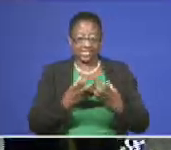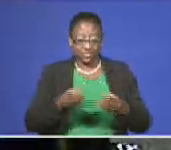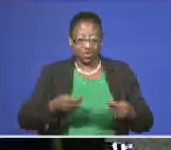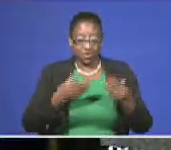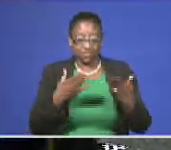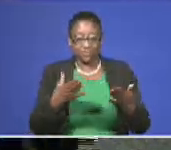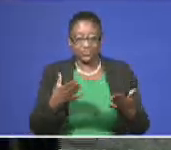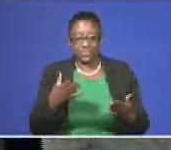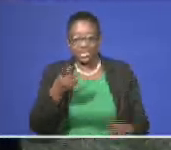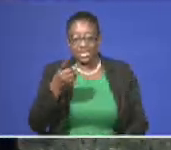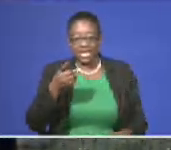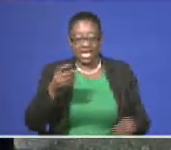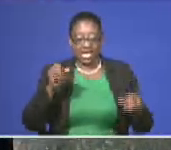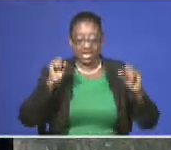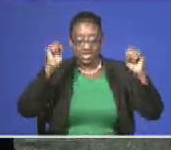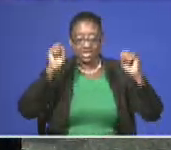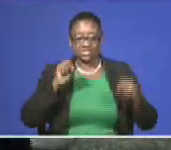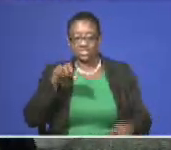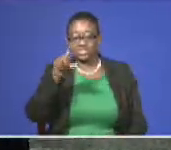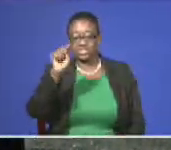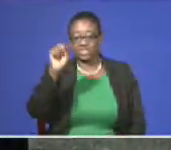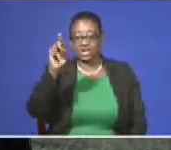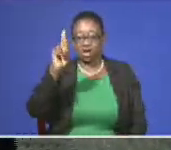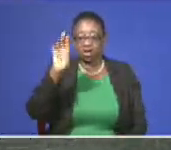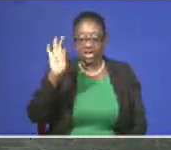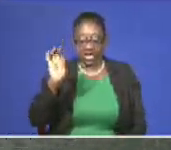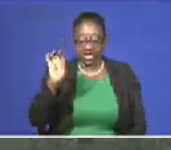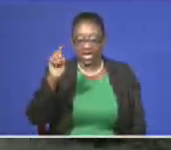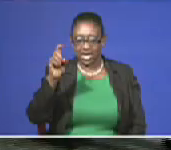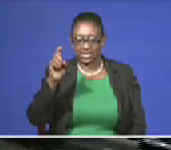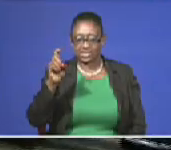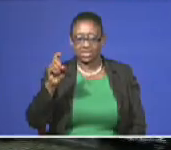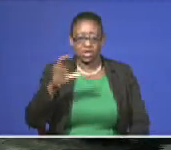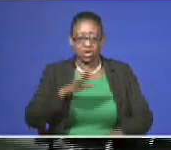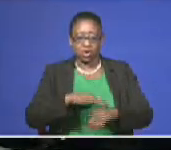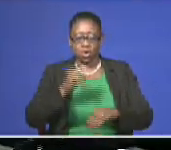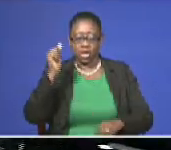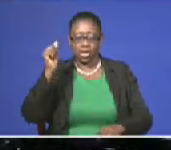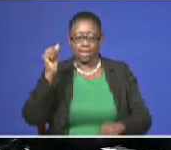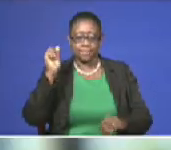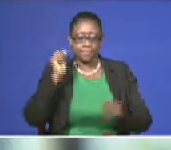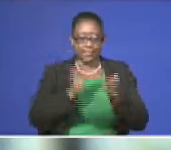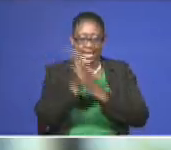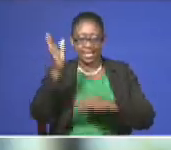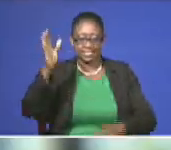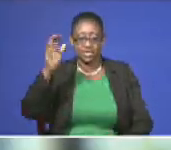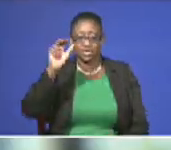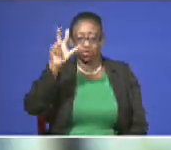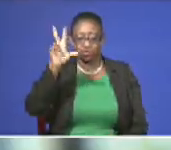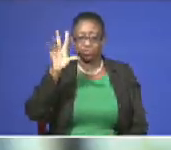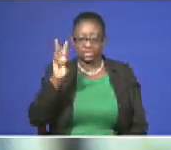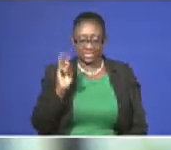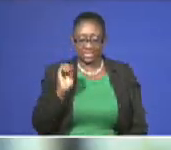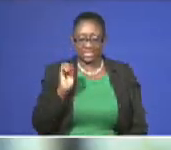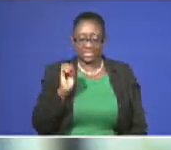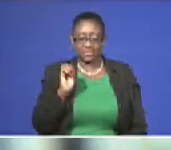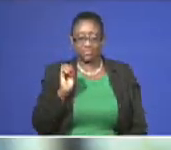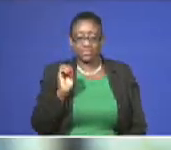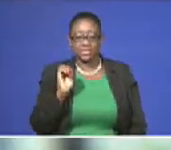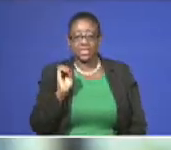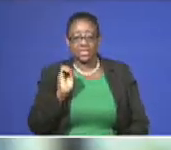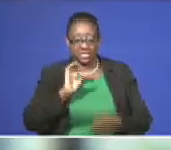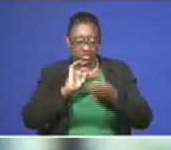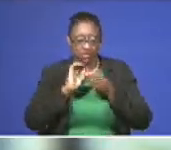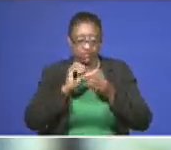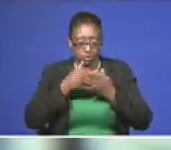For example, I'm an instructor for TRX. I'm also an instructor for Core Blast, and we also have HIIT 360. But then again, we have a lot of